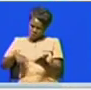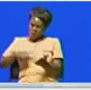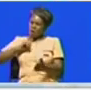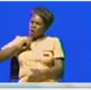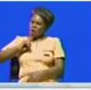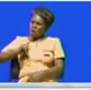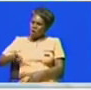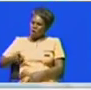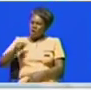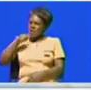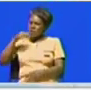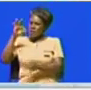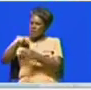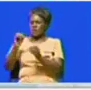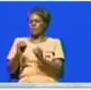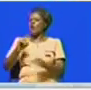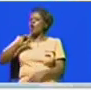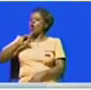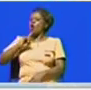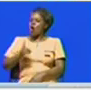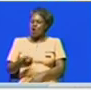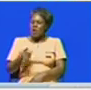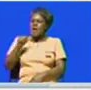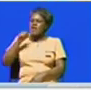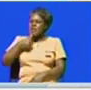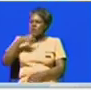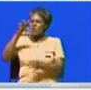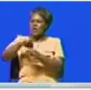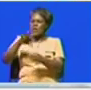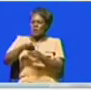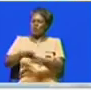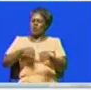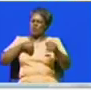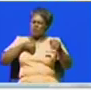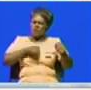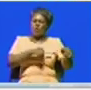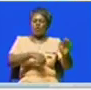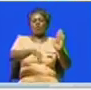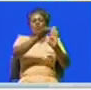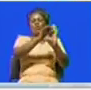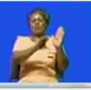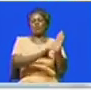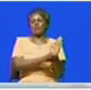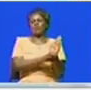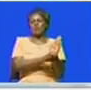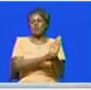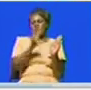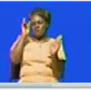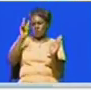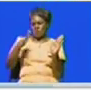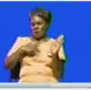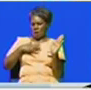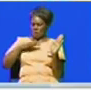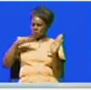Supreme Court is not to have fresh elections. The order is to have fresh elections in strict compliance with the Constitution. It is our view